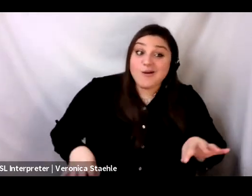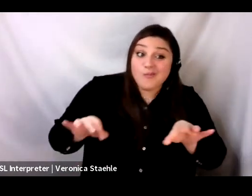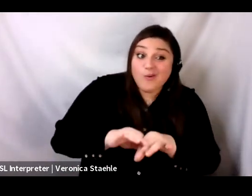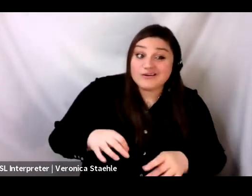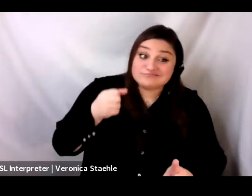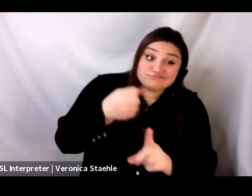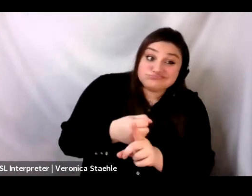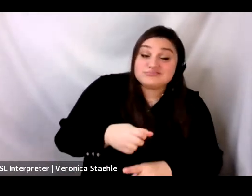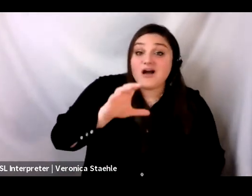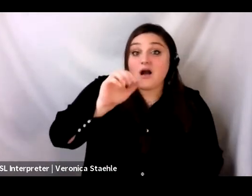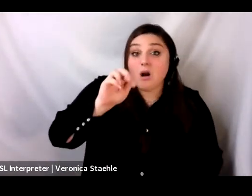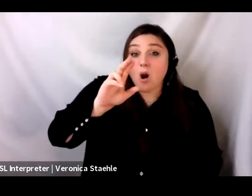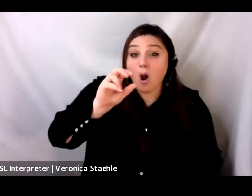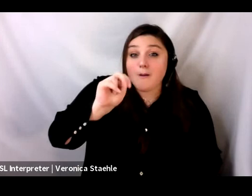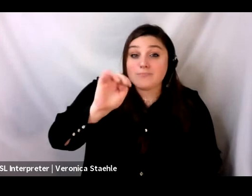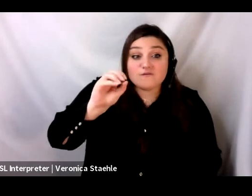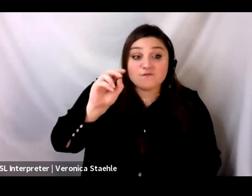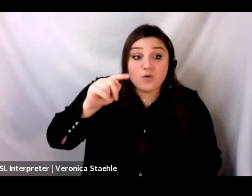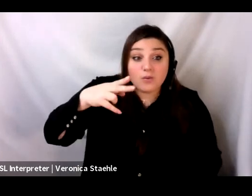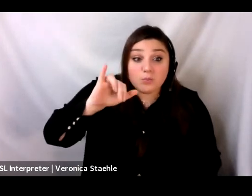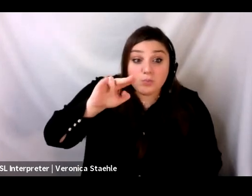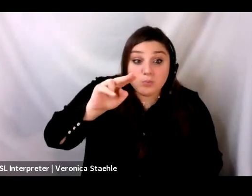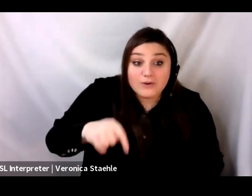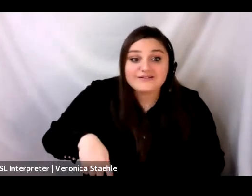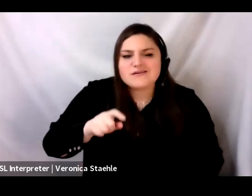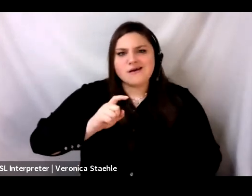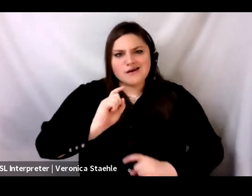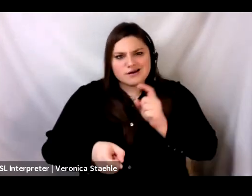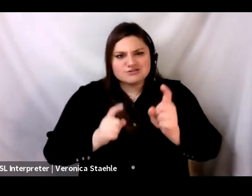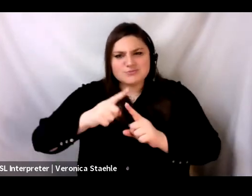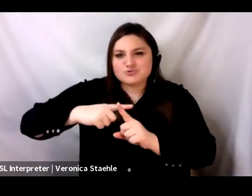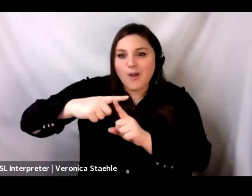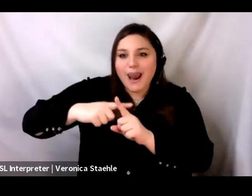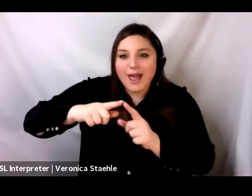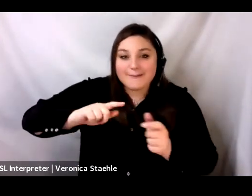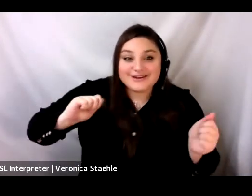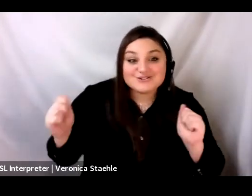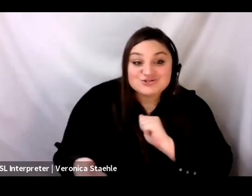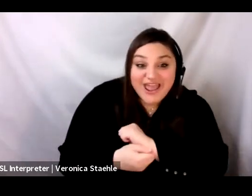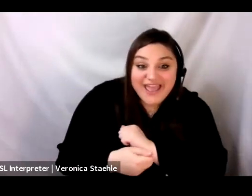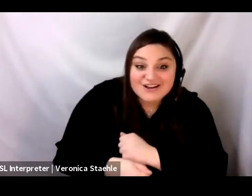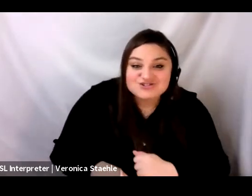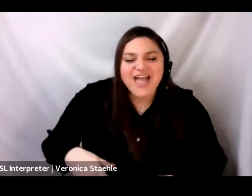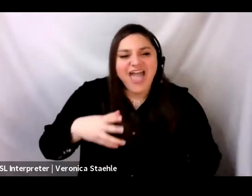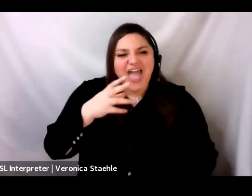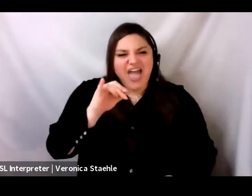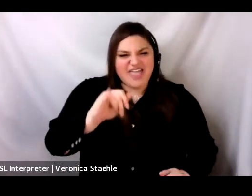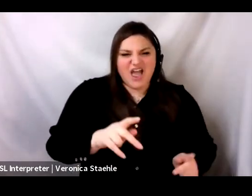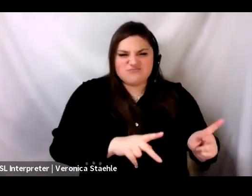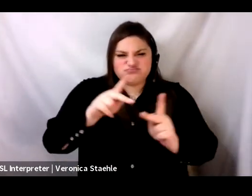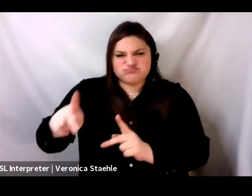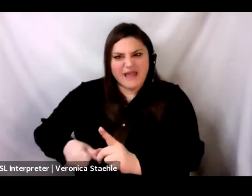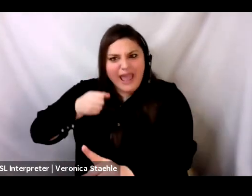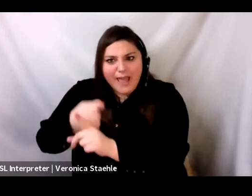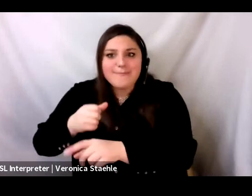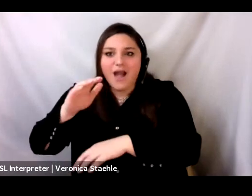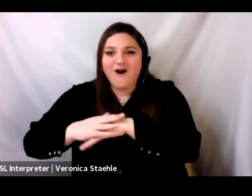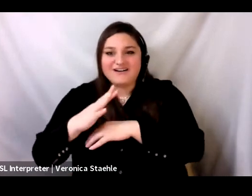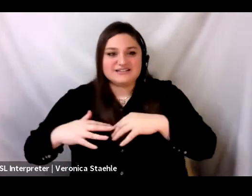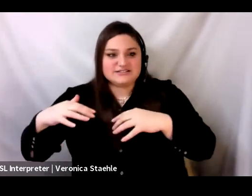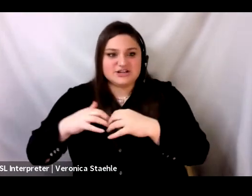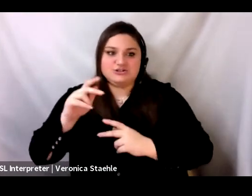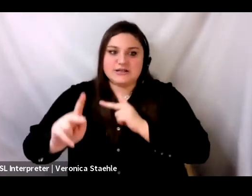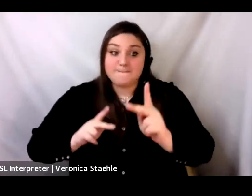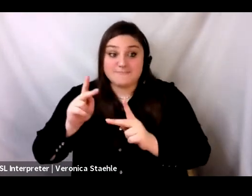disproportionately impacts Indigenous communities worldwide. We acknowledge that changing these inequities